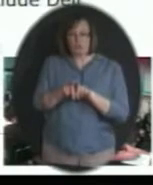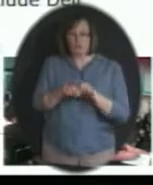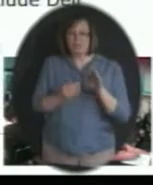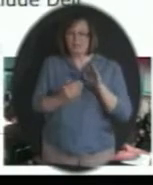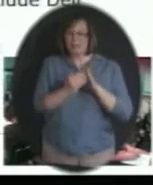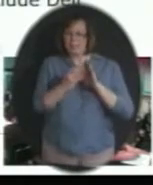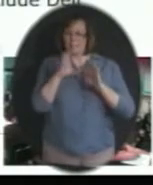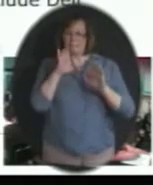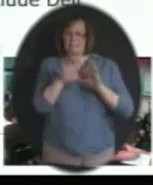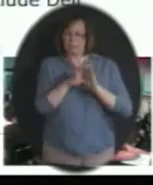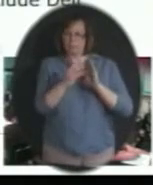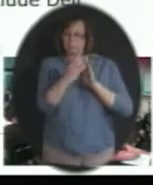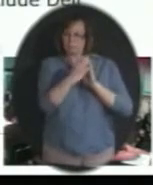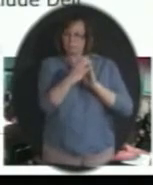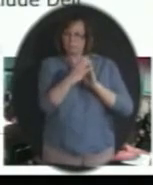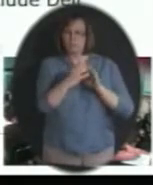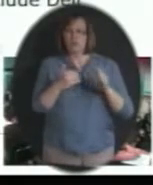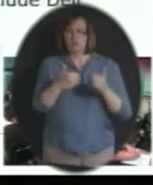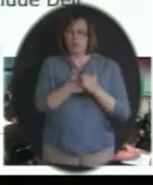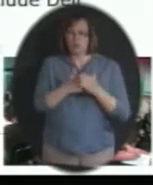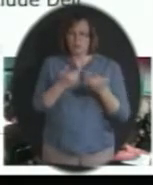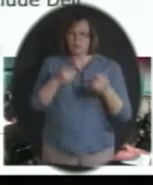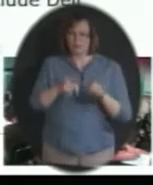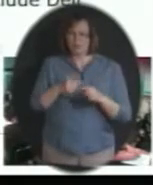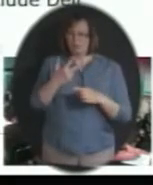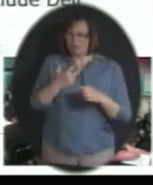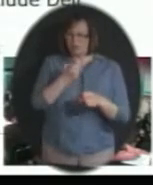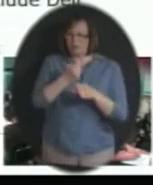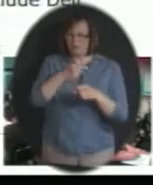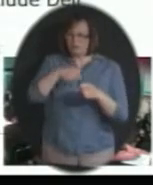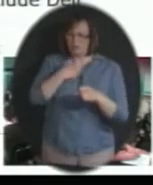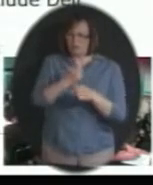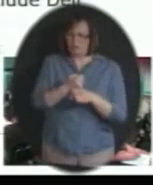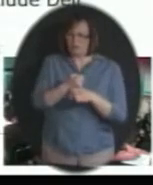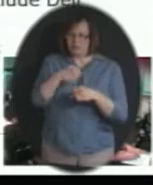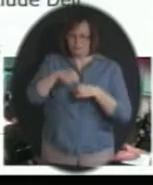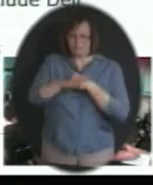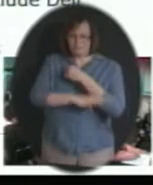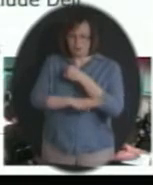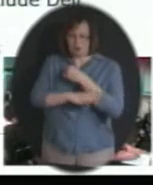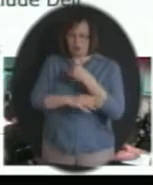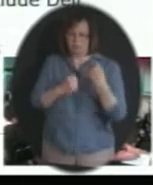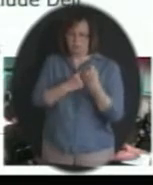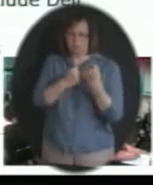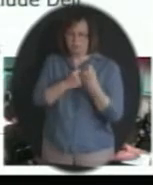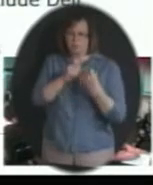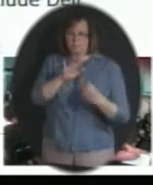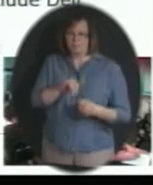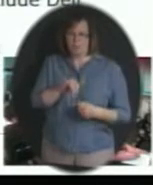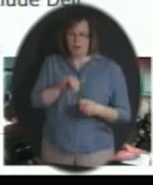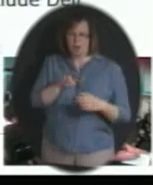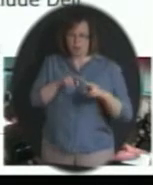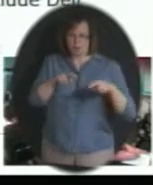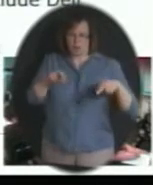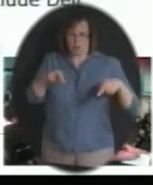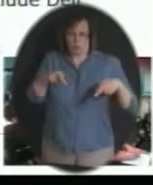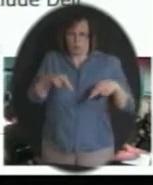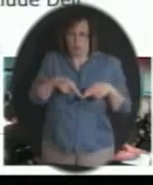on this slide is of a new event. It'll be the third year this year, coming up this fall, sponsored by our Avid